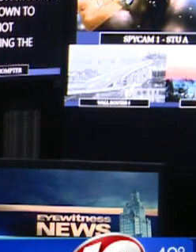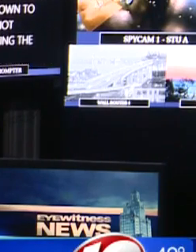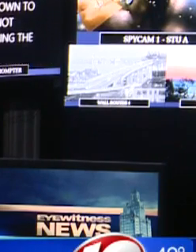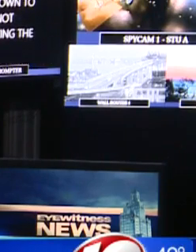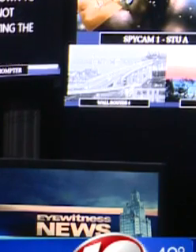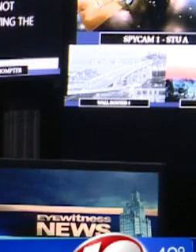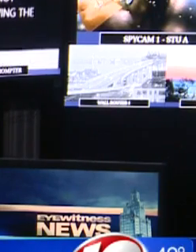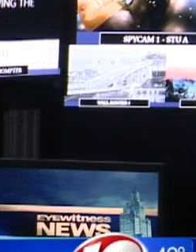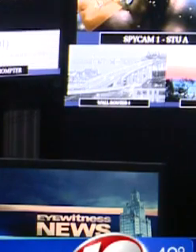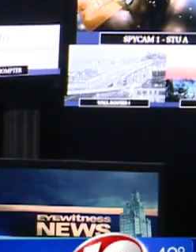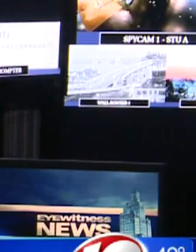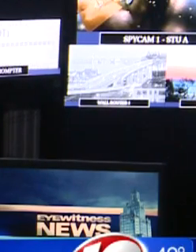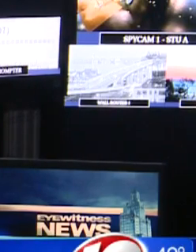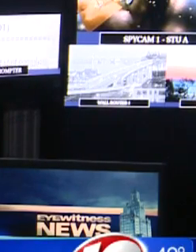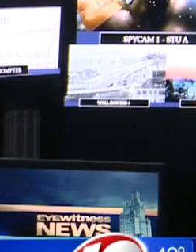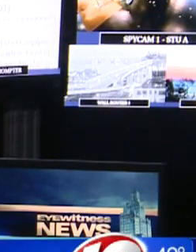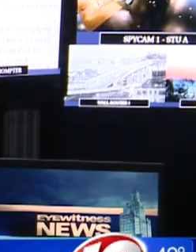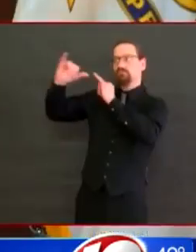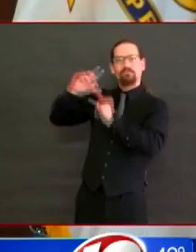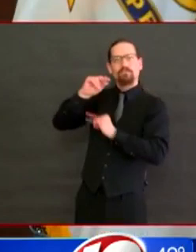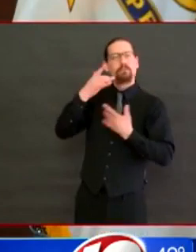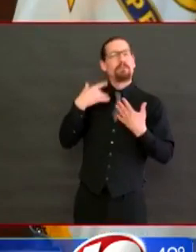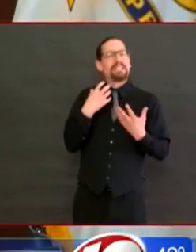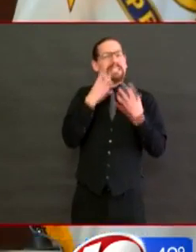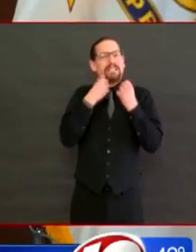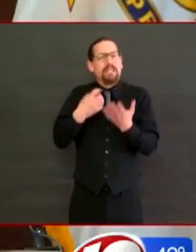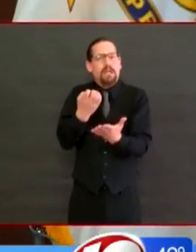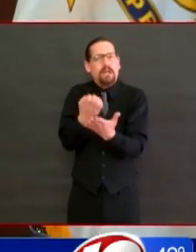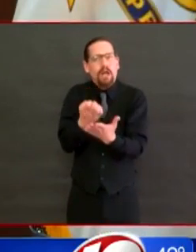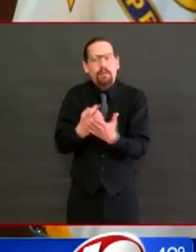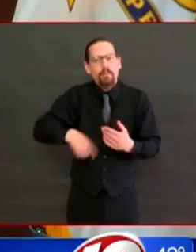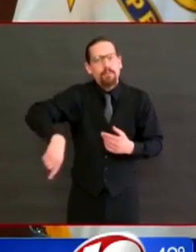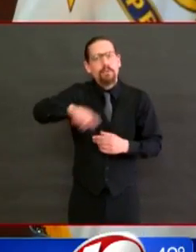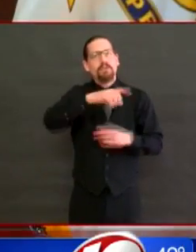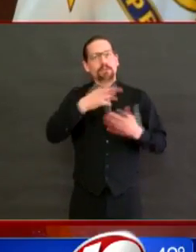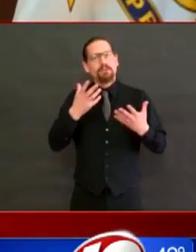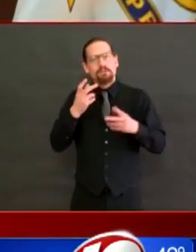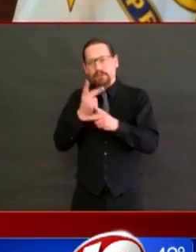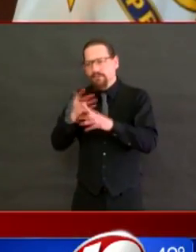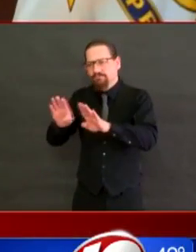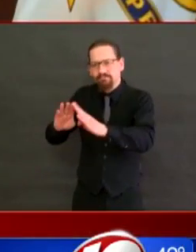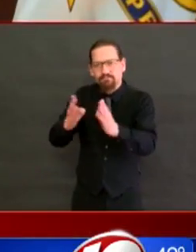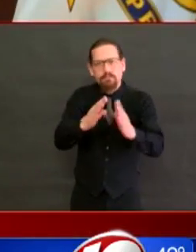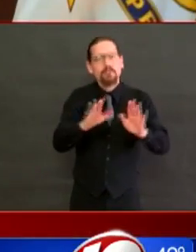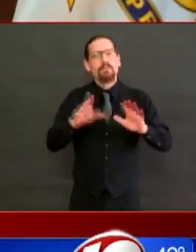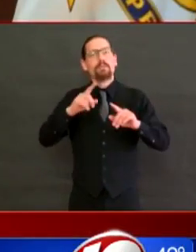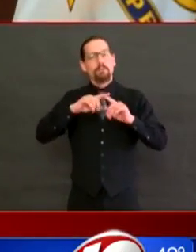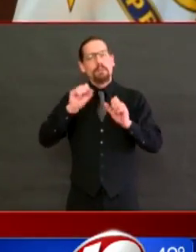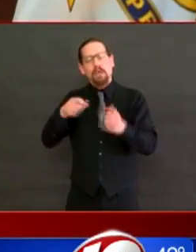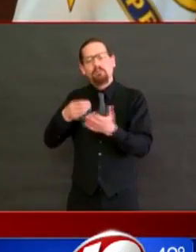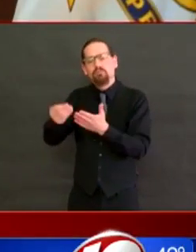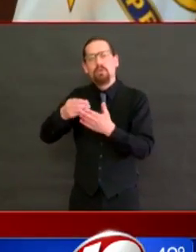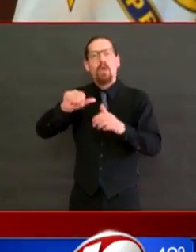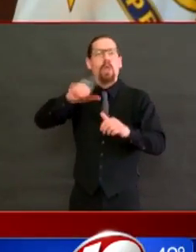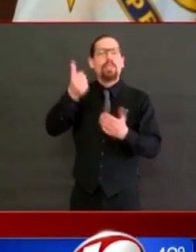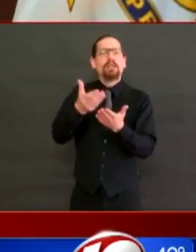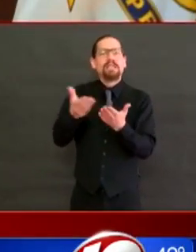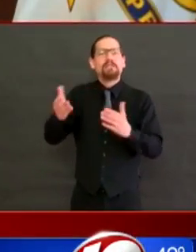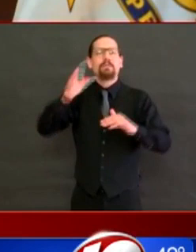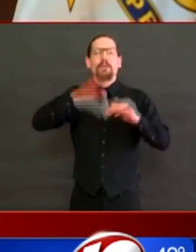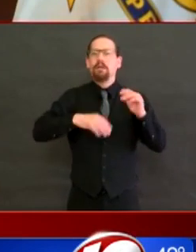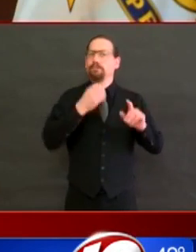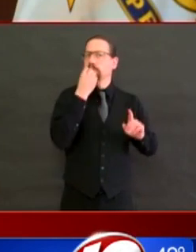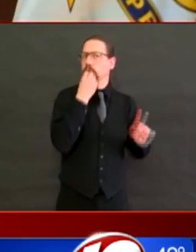for anyone not following the rules. If we don't start complying and getting a whole lot more